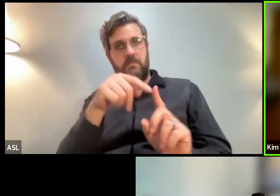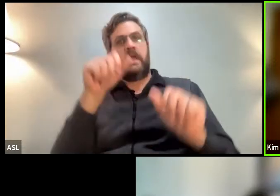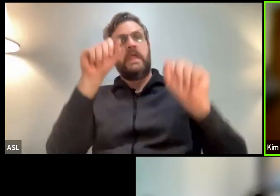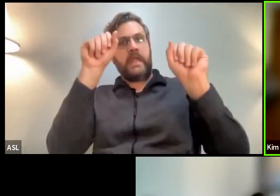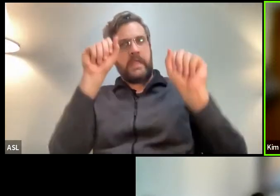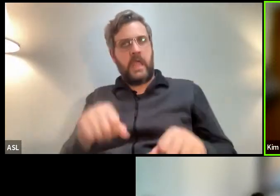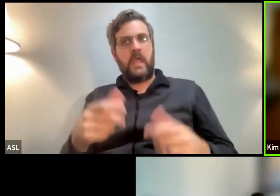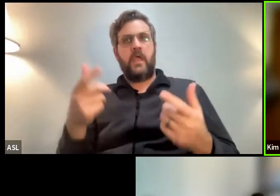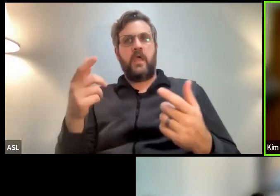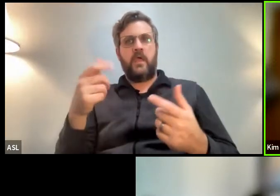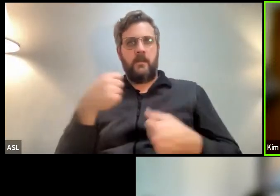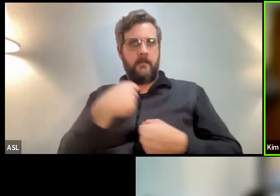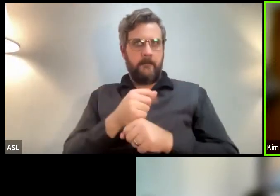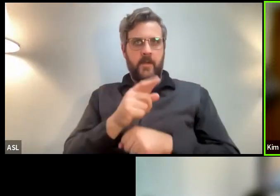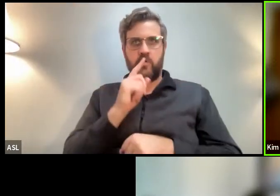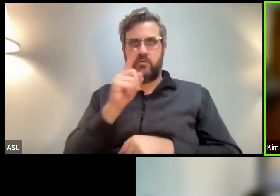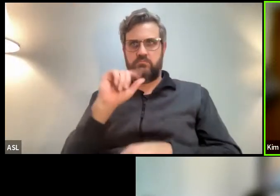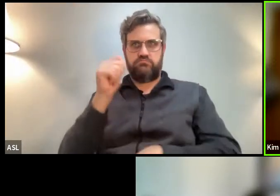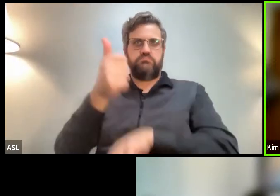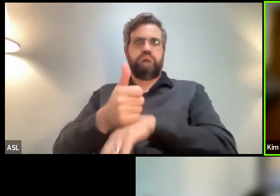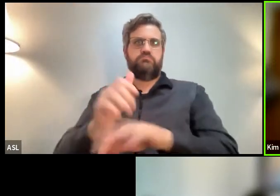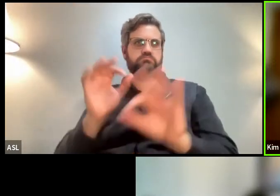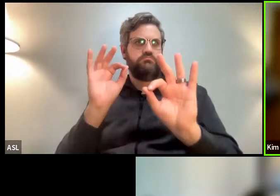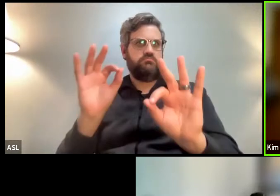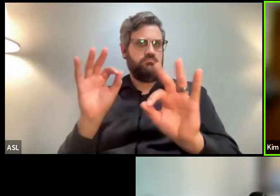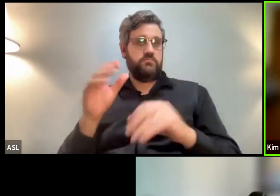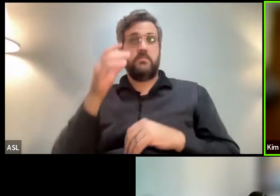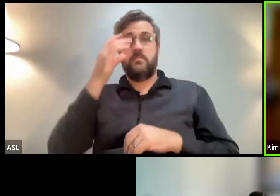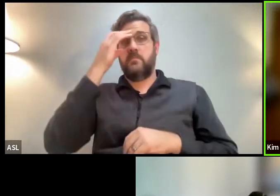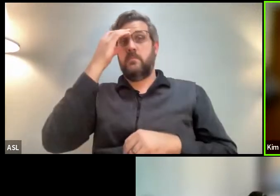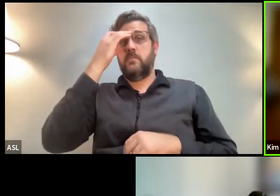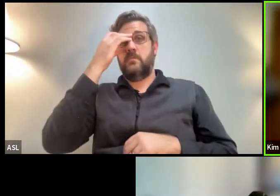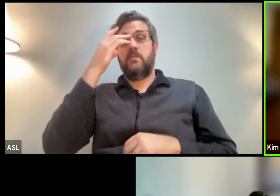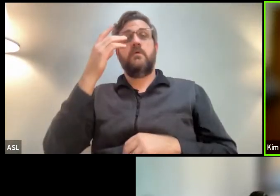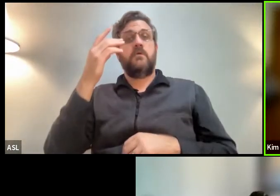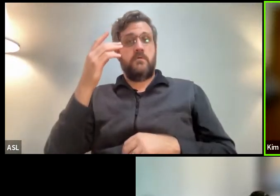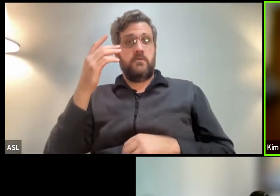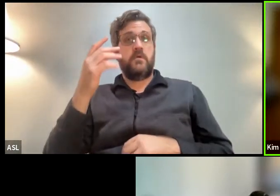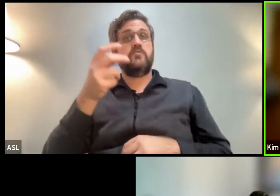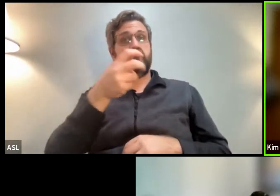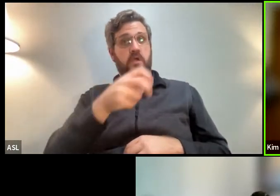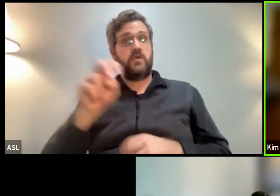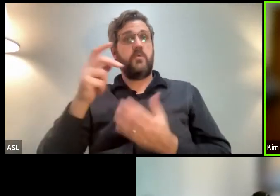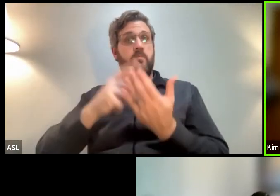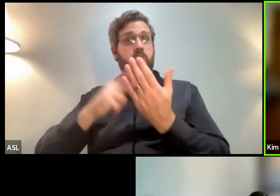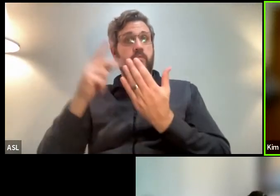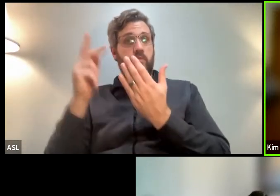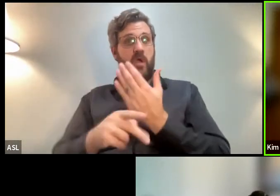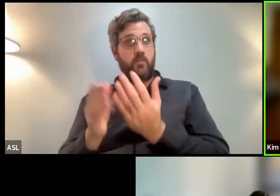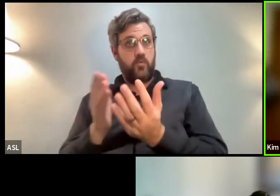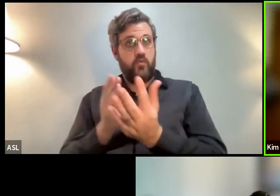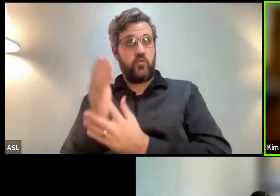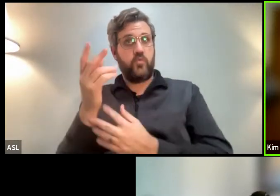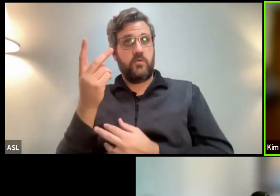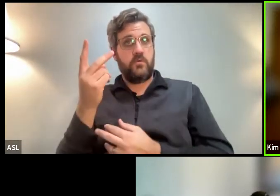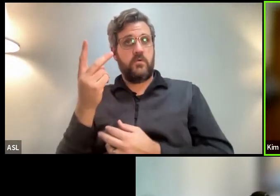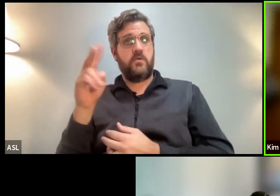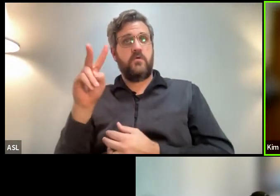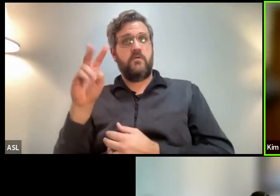can make sure that that's part of it. And there are transition programs through vocational rehab as far